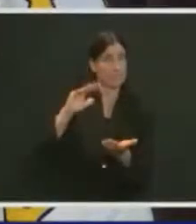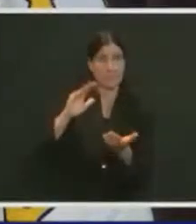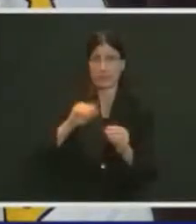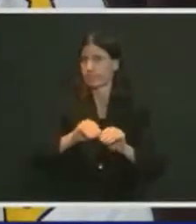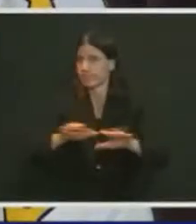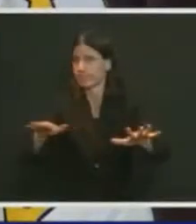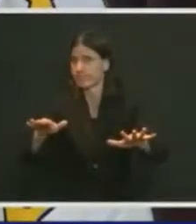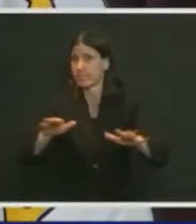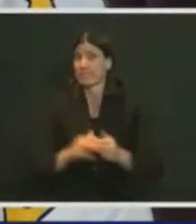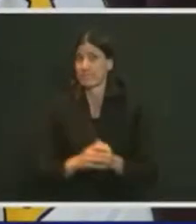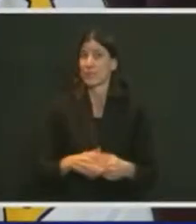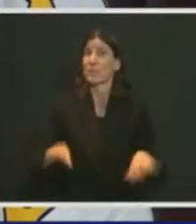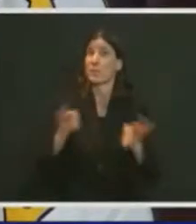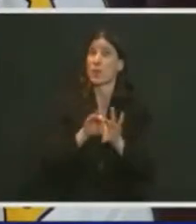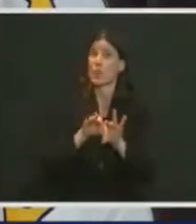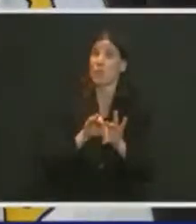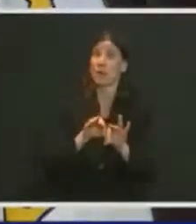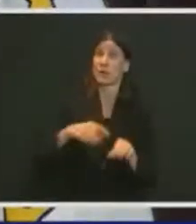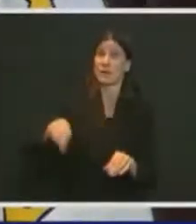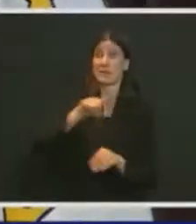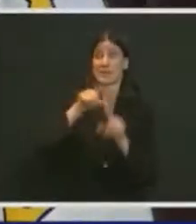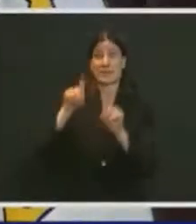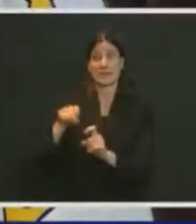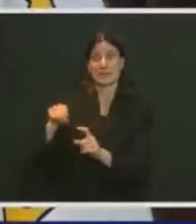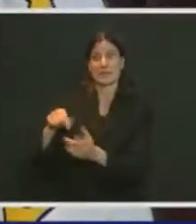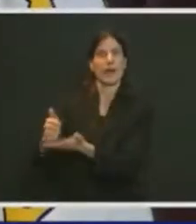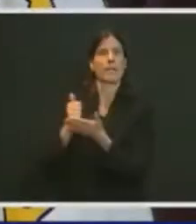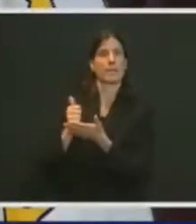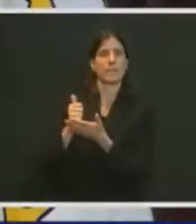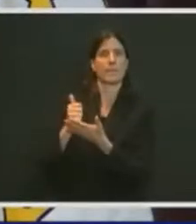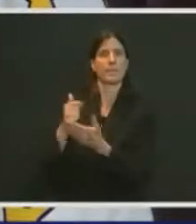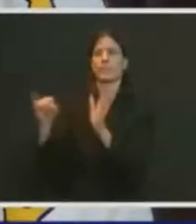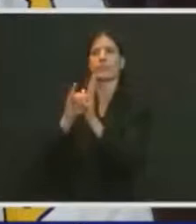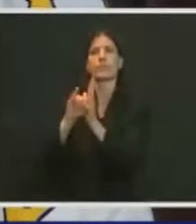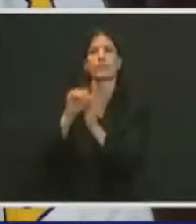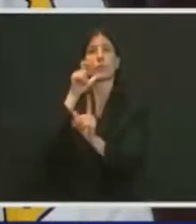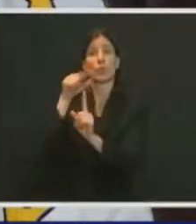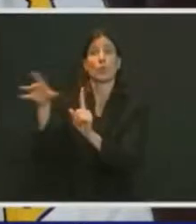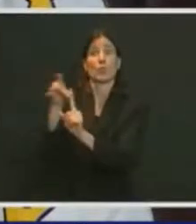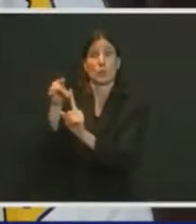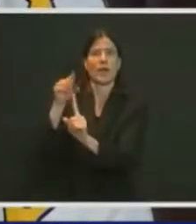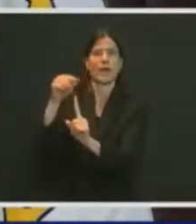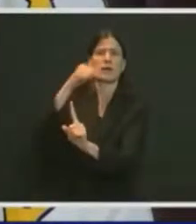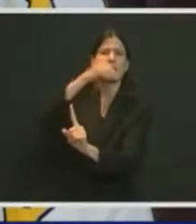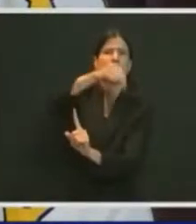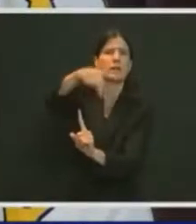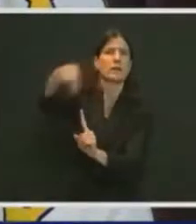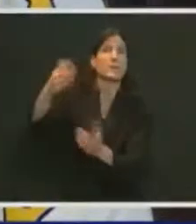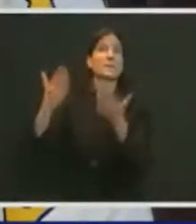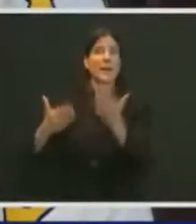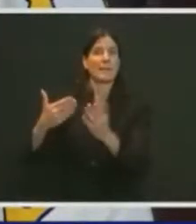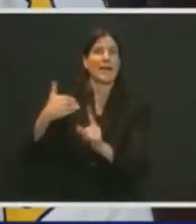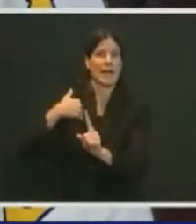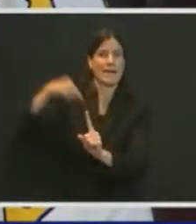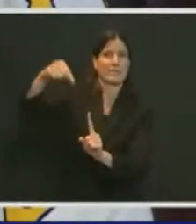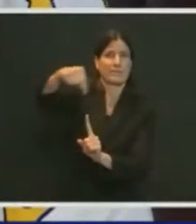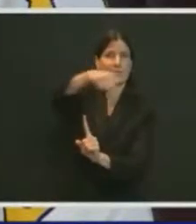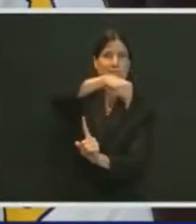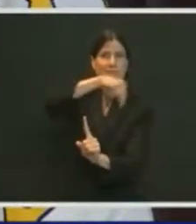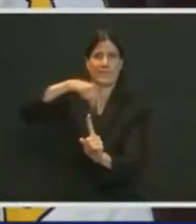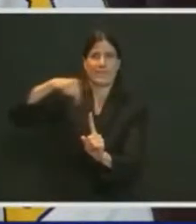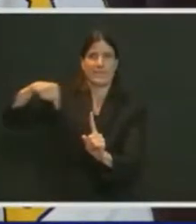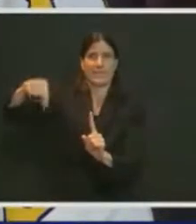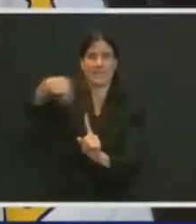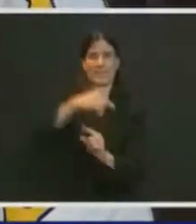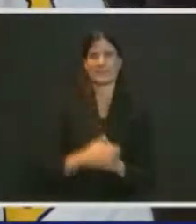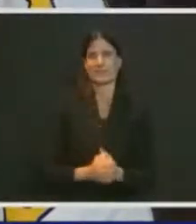from these tests. However, we know that there are limitations to any test. One limitation to the